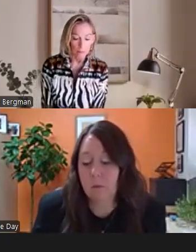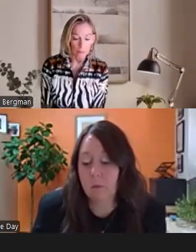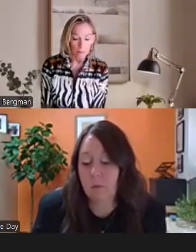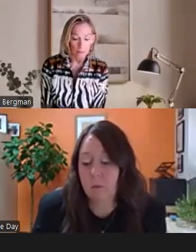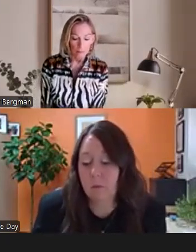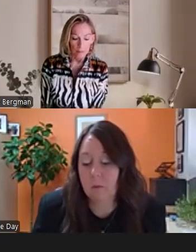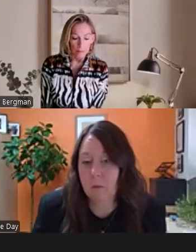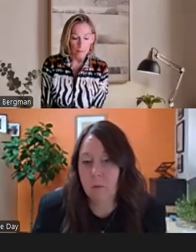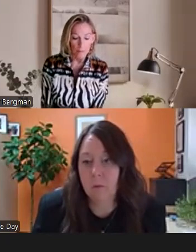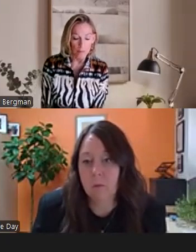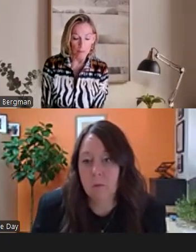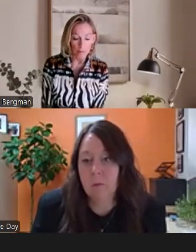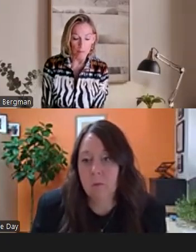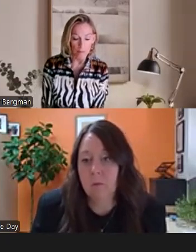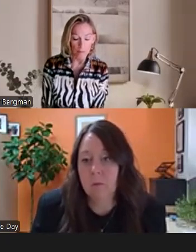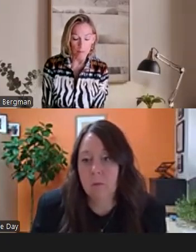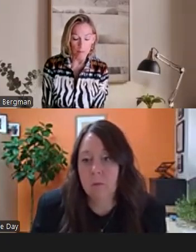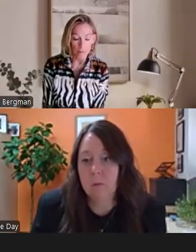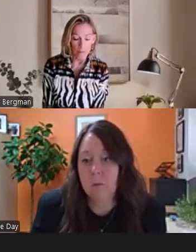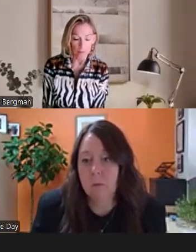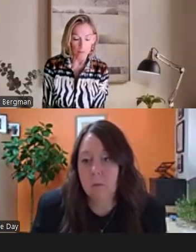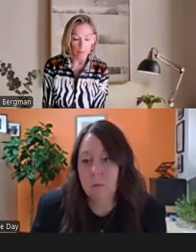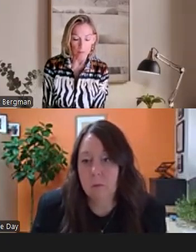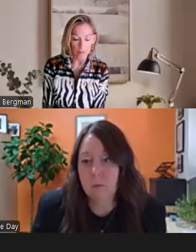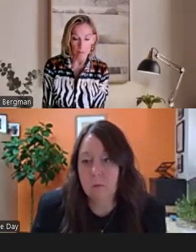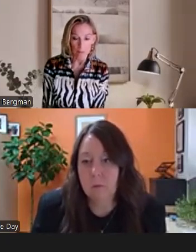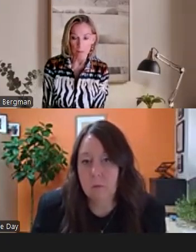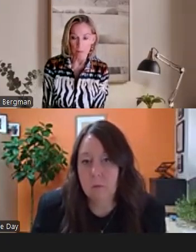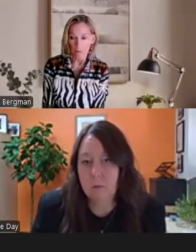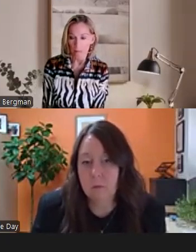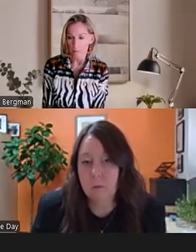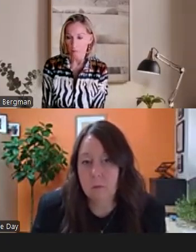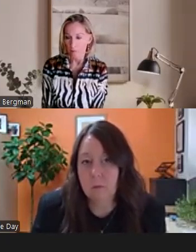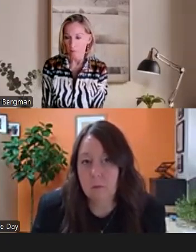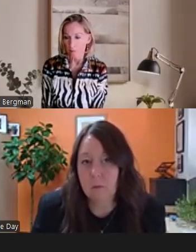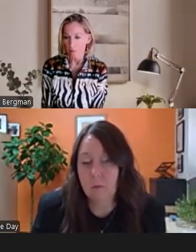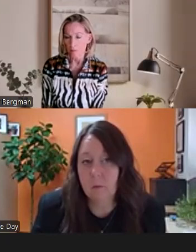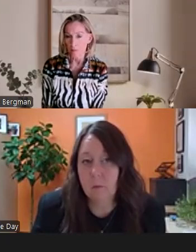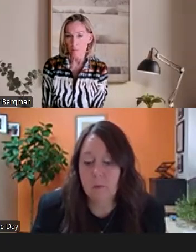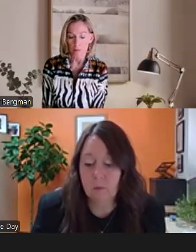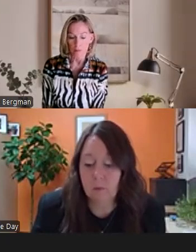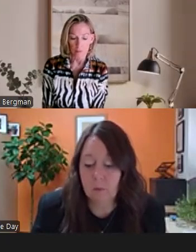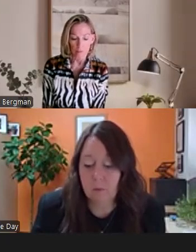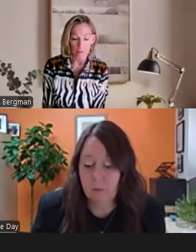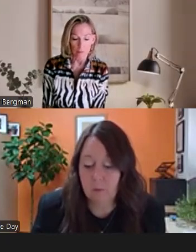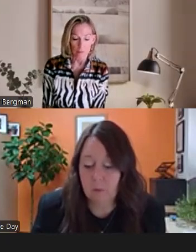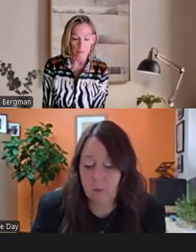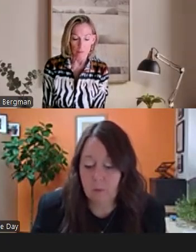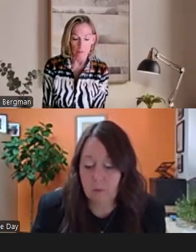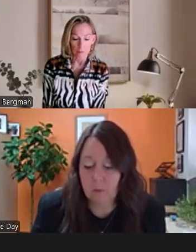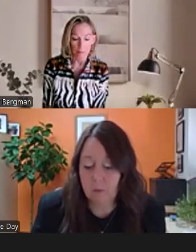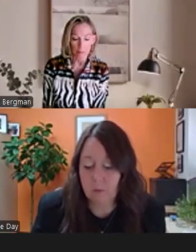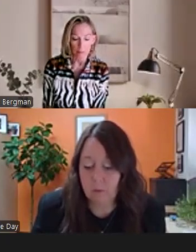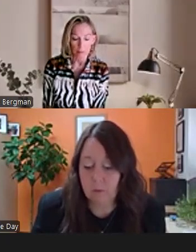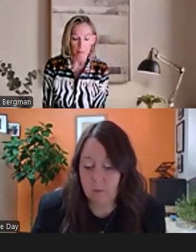door system. It needs to be funded, robustly. In addition to the outreach campaign to make sure everybody knows it's there. Yeah,